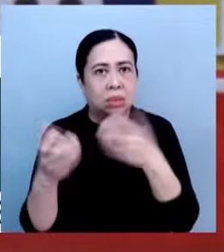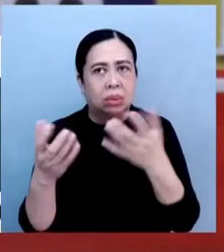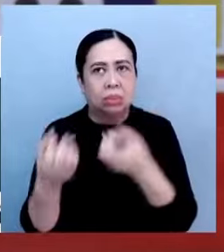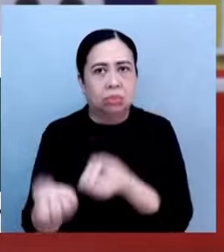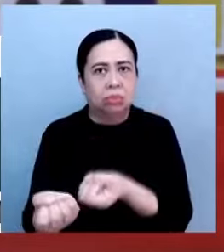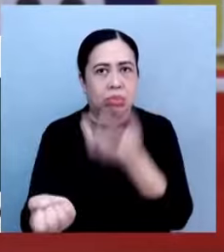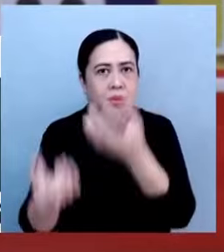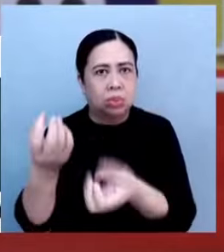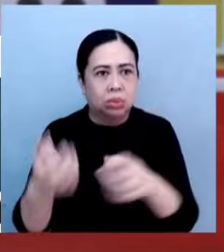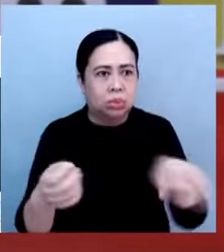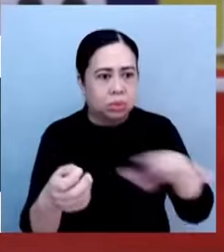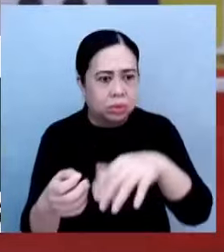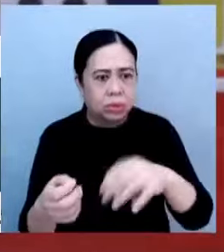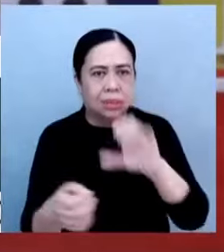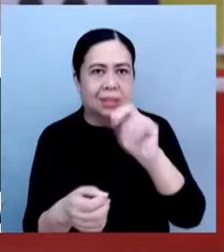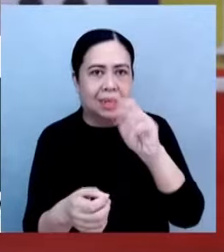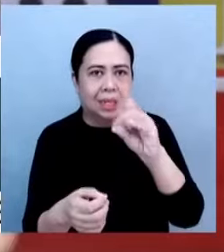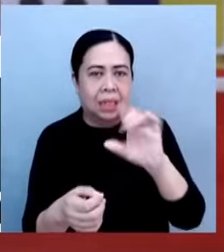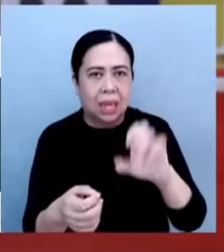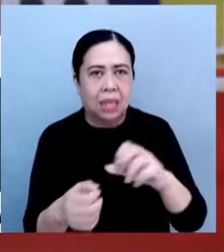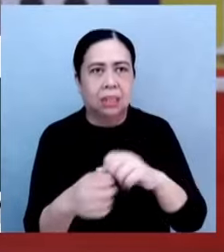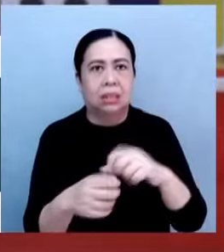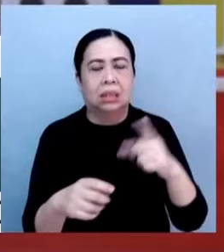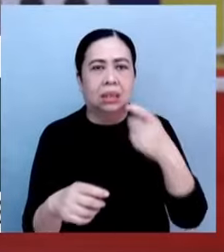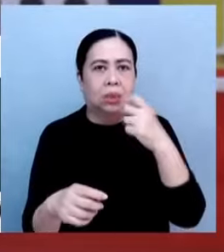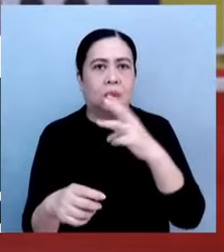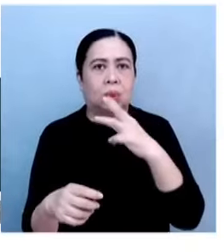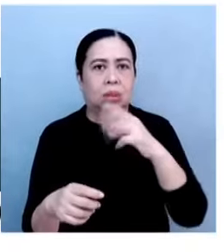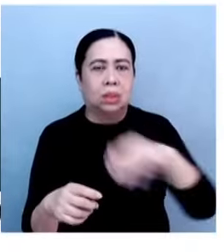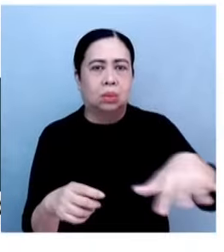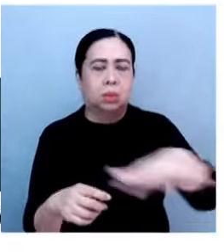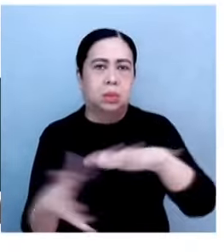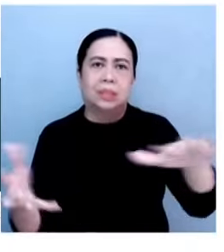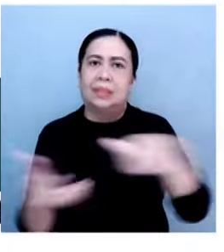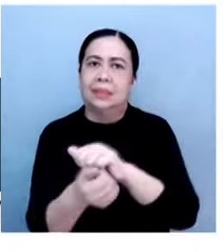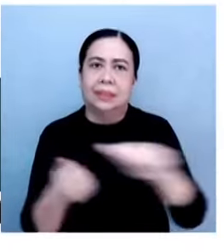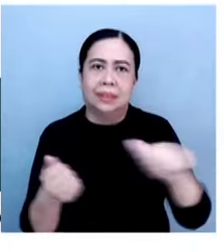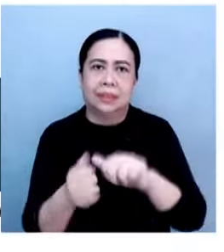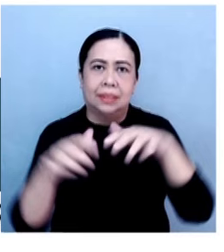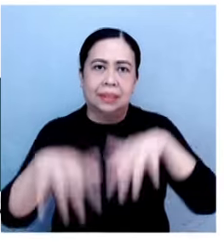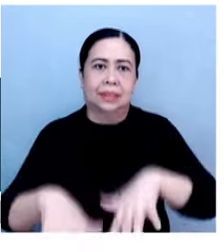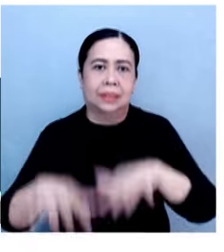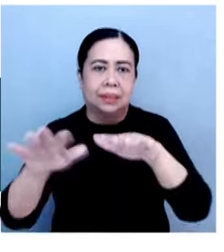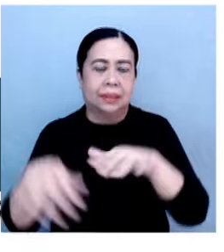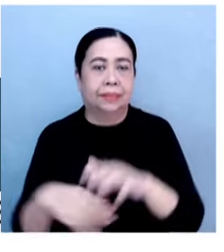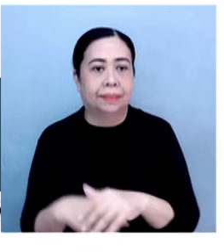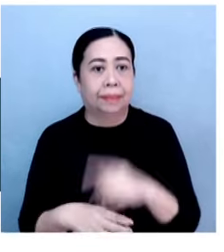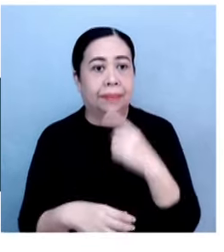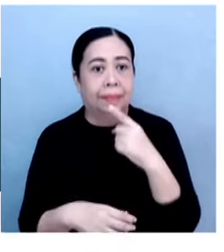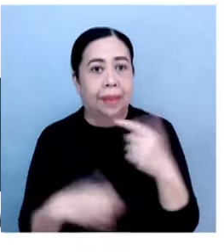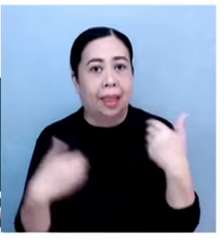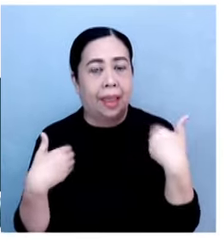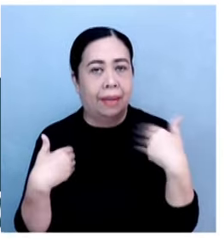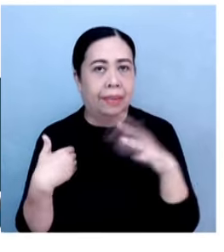water, not only of our waters, but the waters of the whole world. Data from the BFAR show that there are